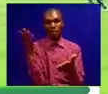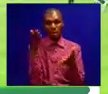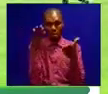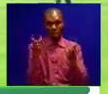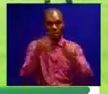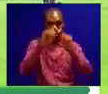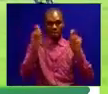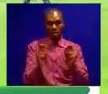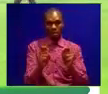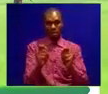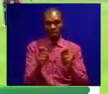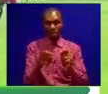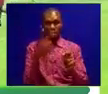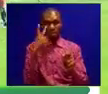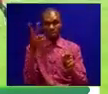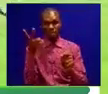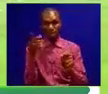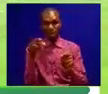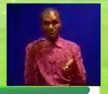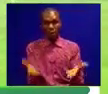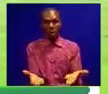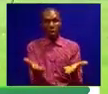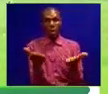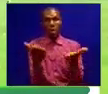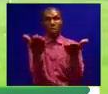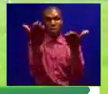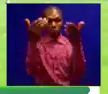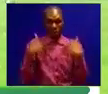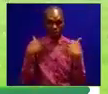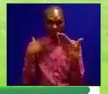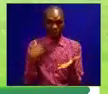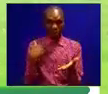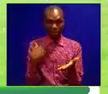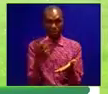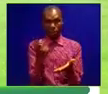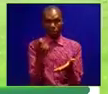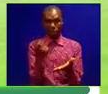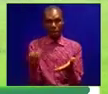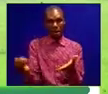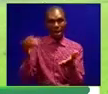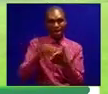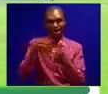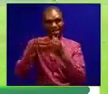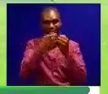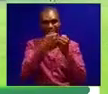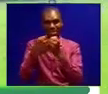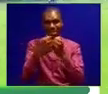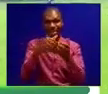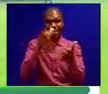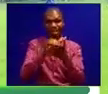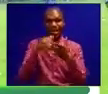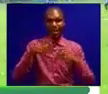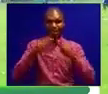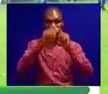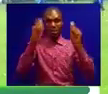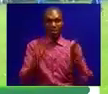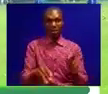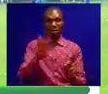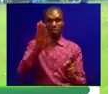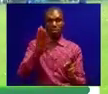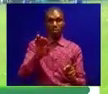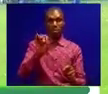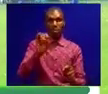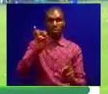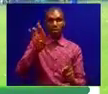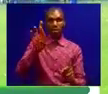kedi I see improvement neroro a bit and also ne challenge to anyore ne team ya Birongo because players ya bange